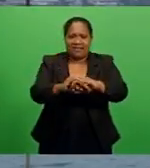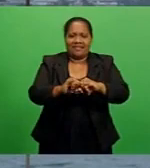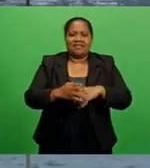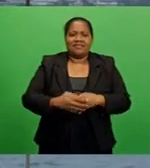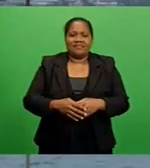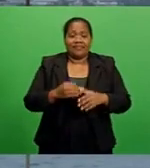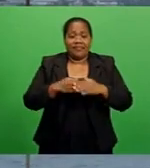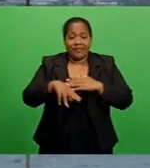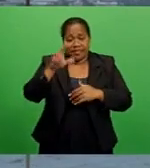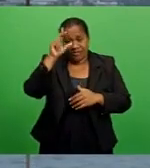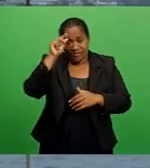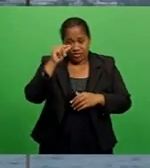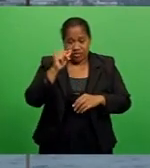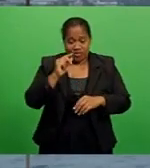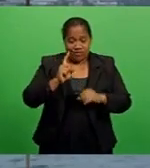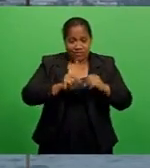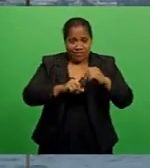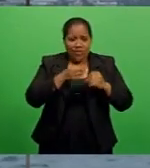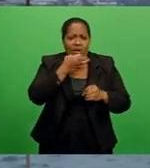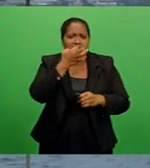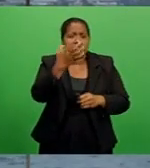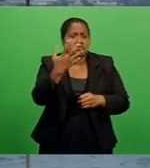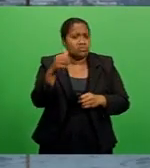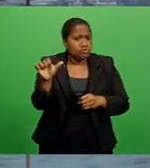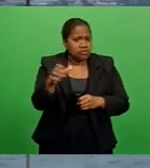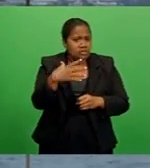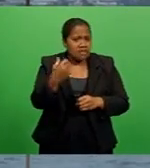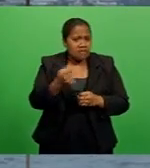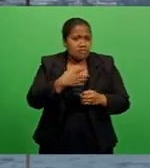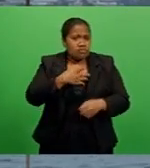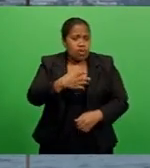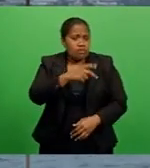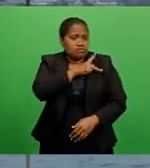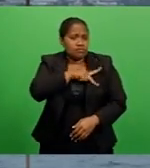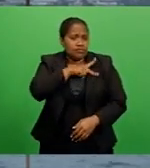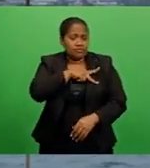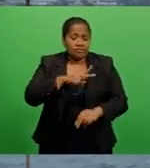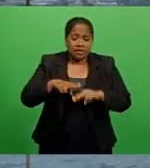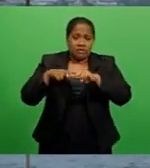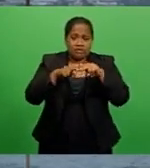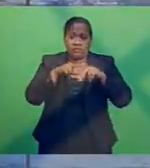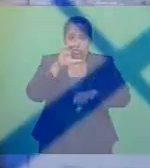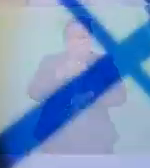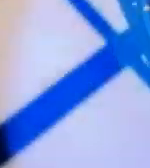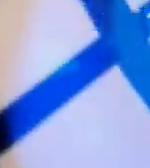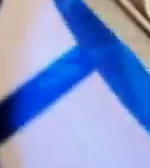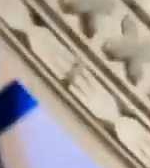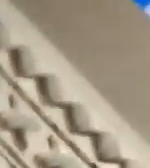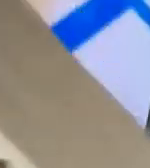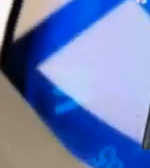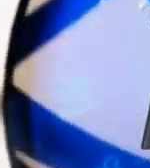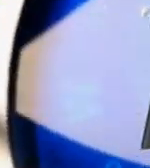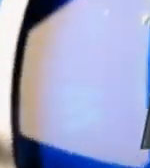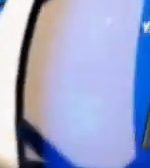And in Fijian Pulse, we ask, should there be more professionalism in the Fiji police force?